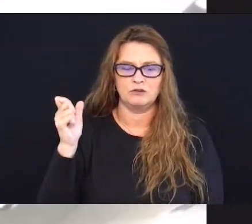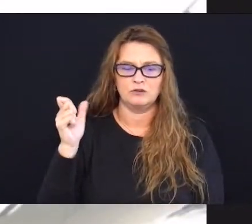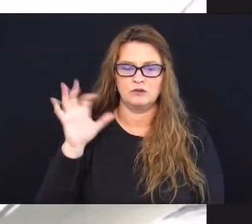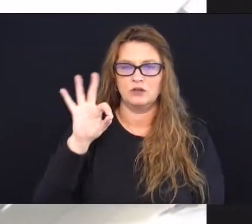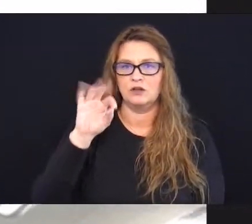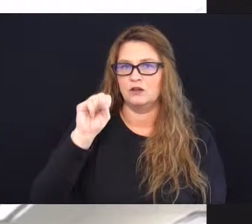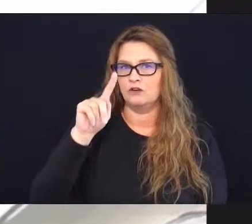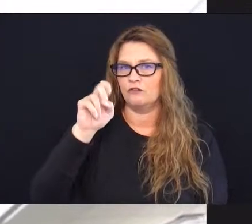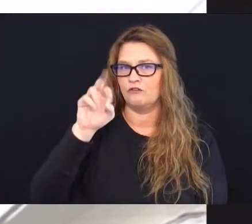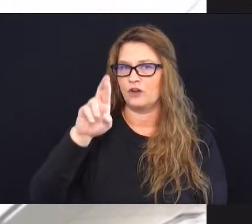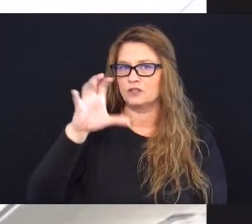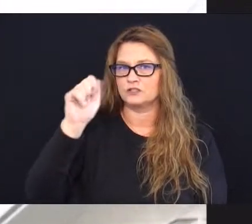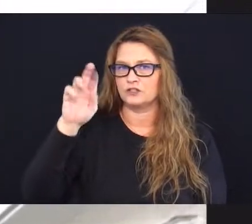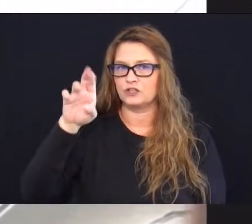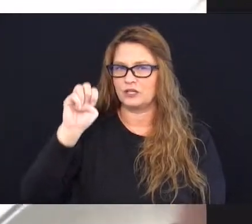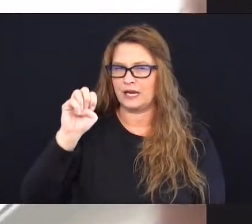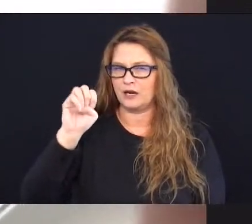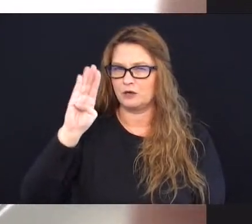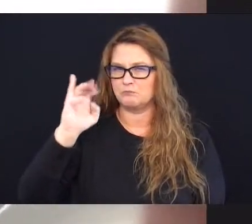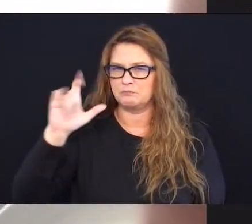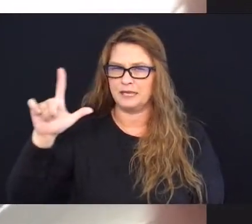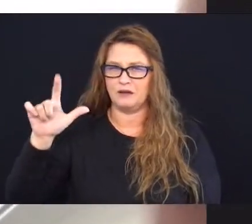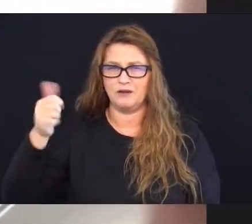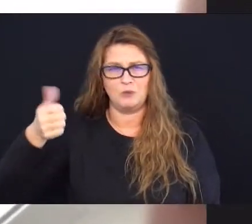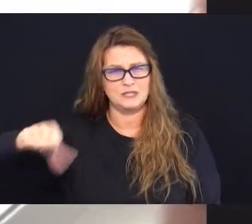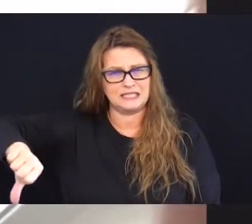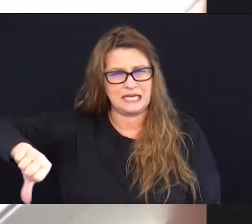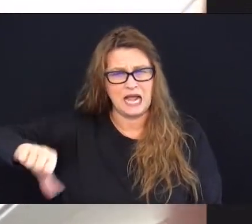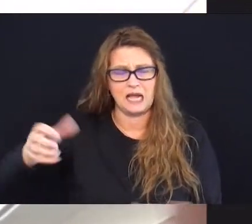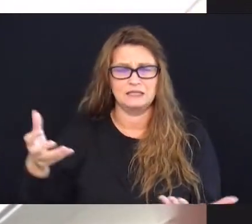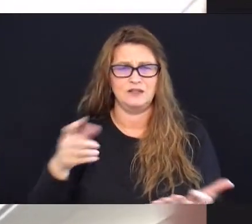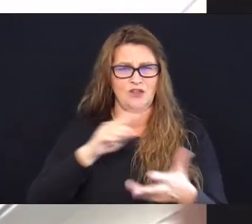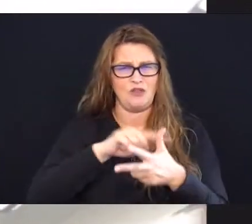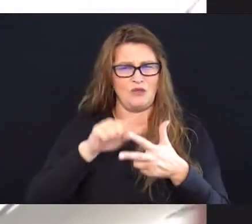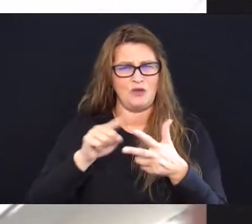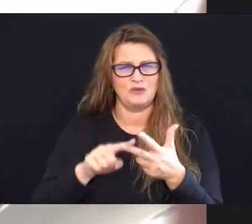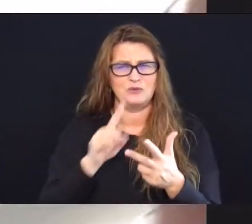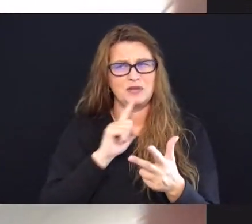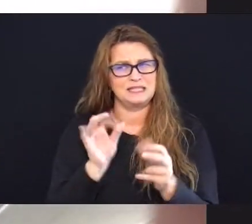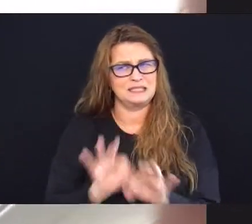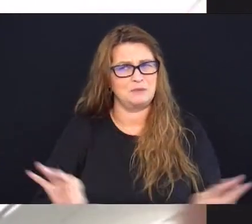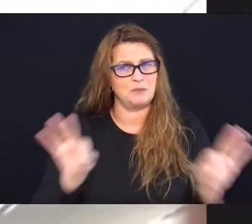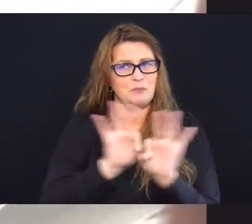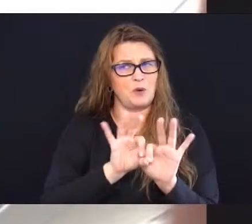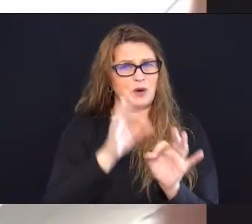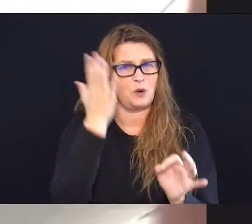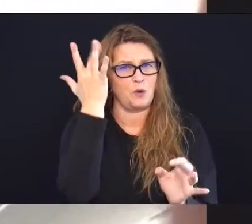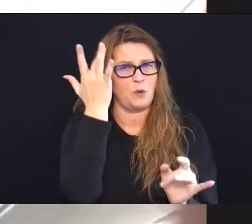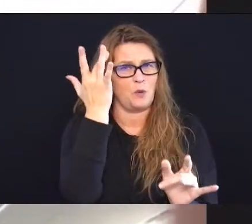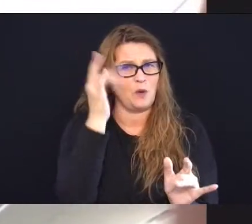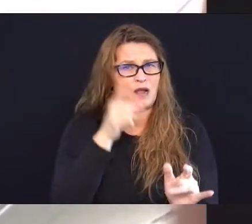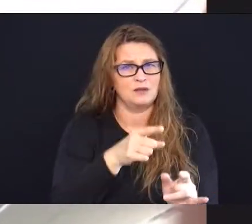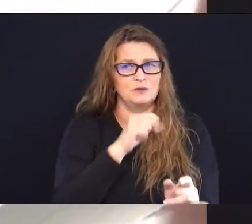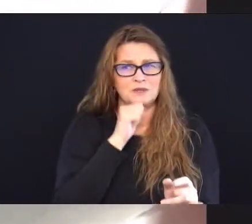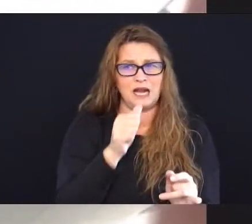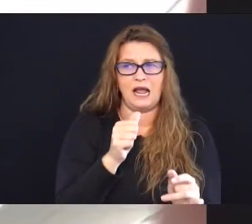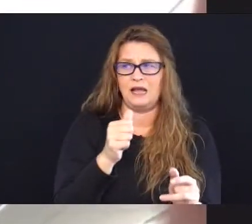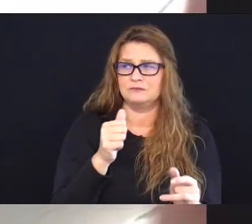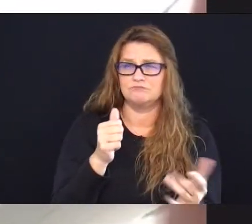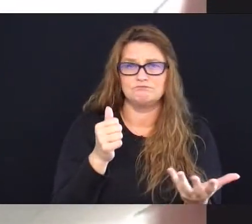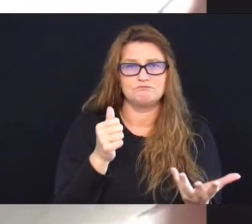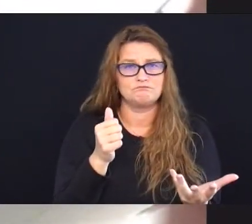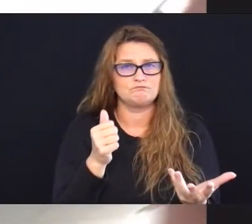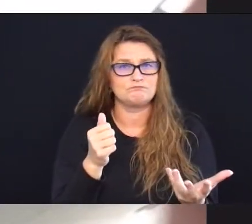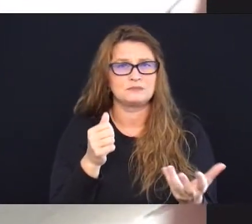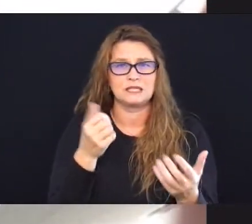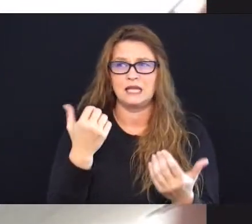foster care bill. And so I'm wondering what your reaction to those items is, and whether you might call a special session to try to deal with the